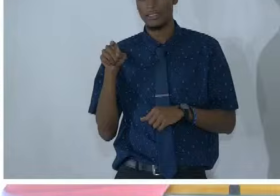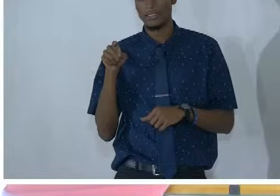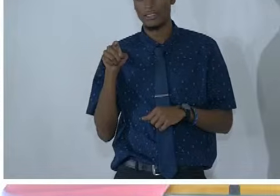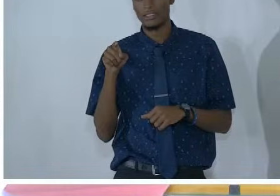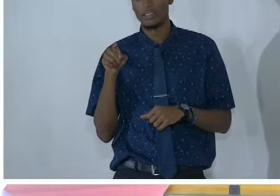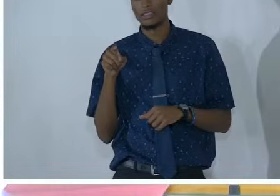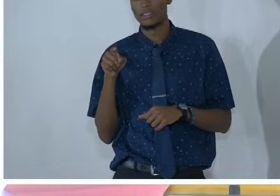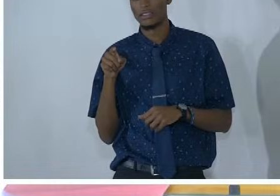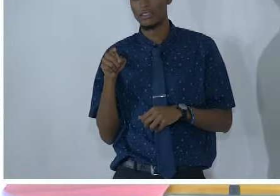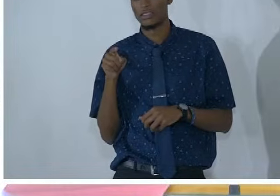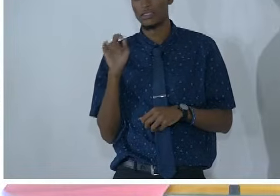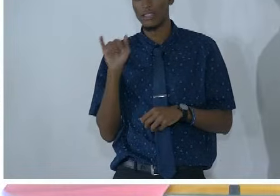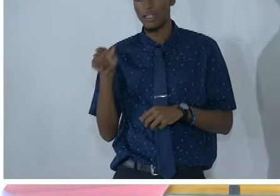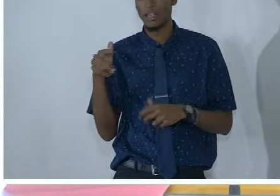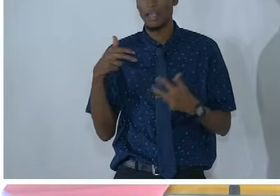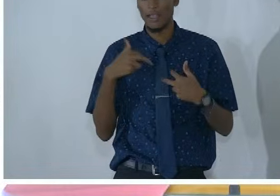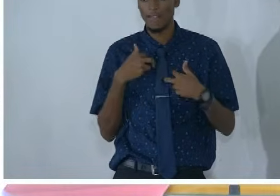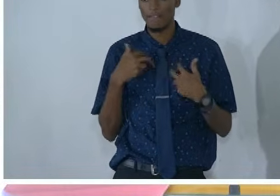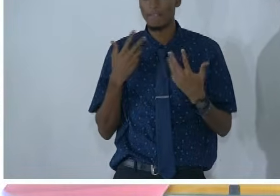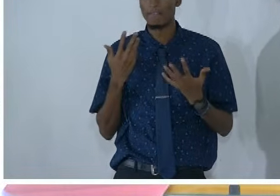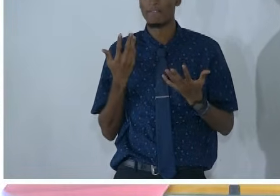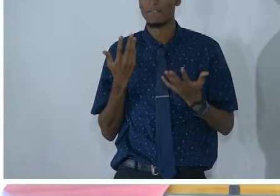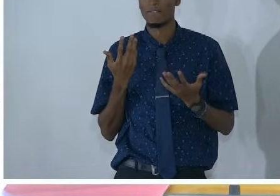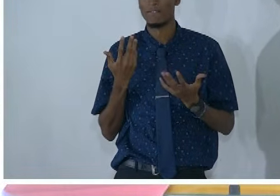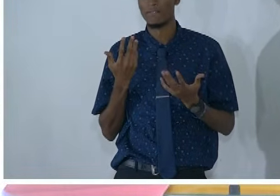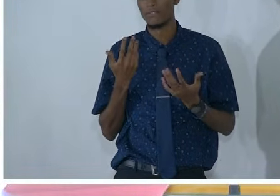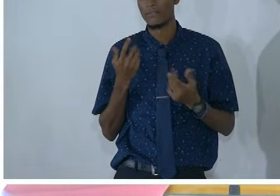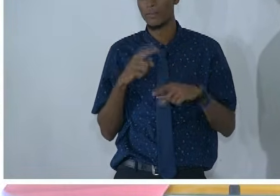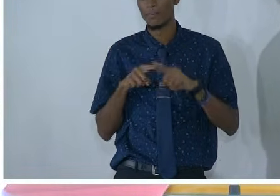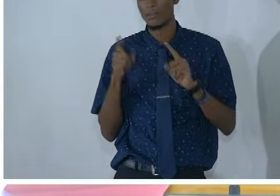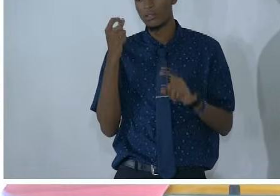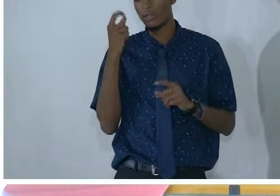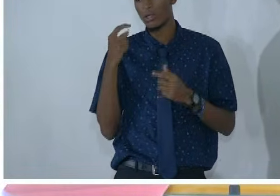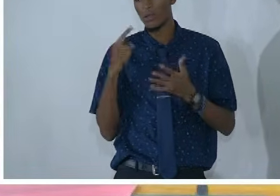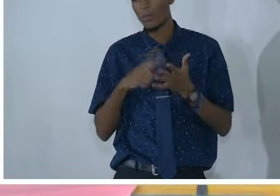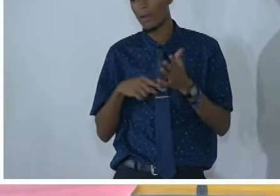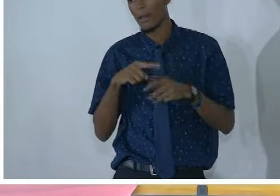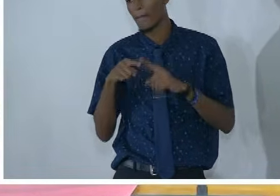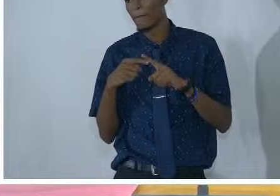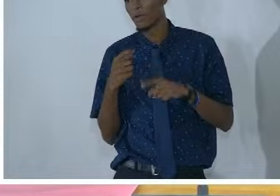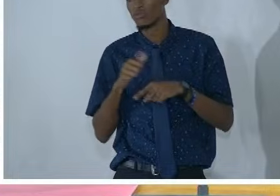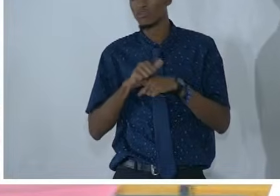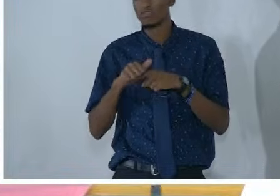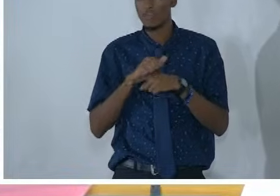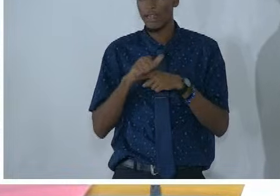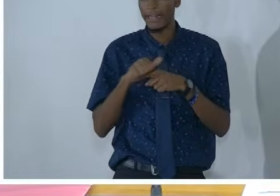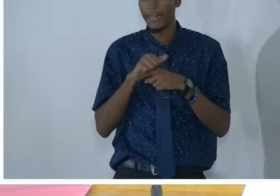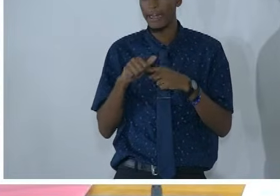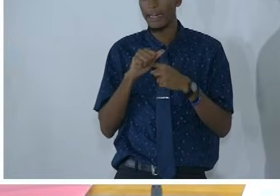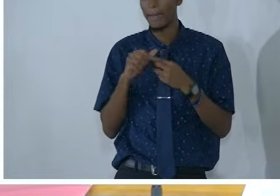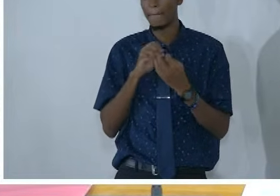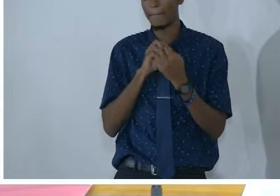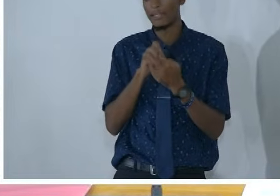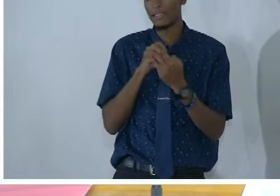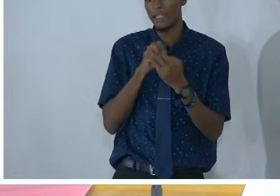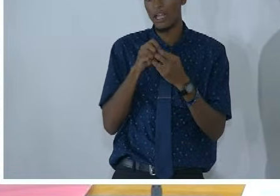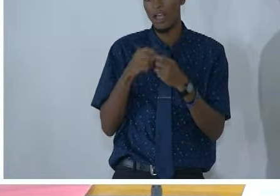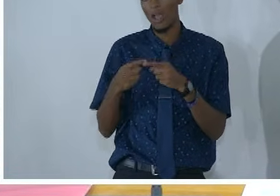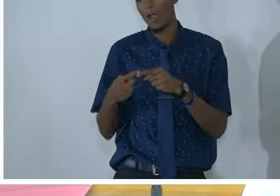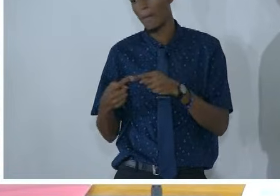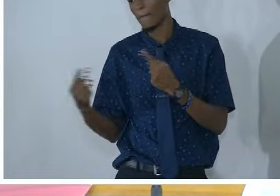they're really part of the Mediation Center. But what about the training of mediators as opposed to